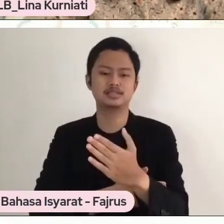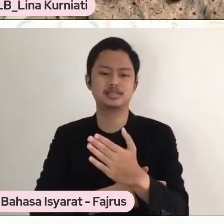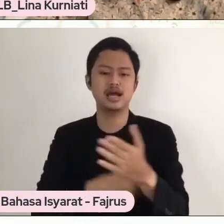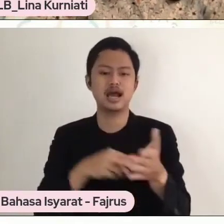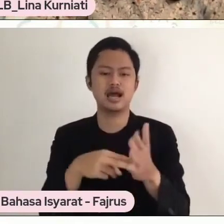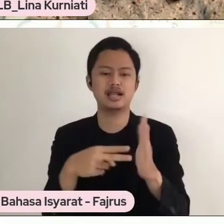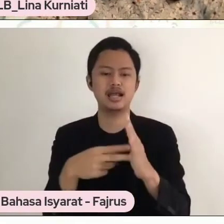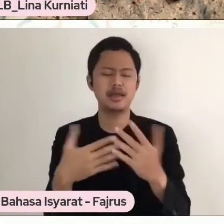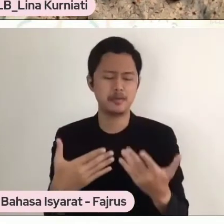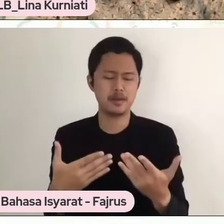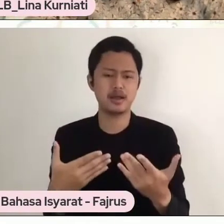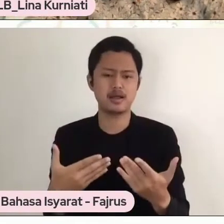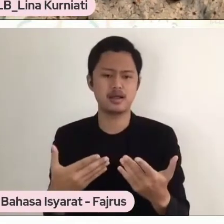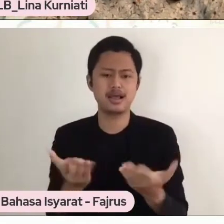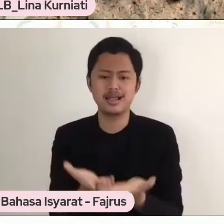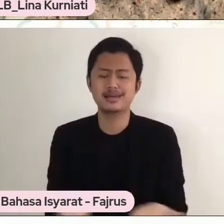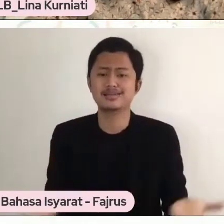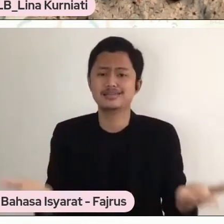good.